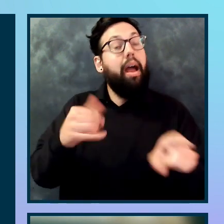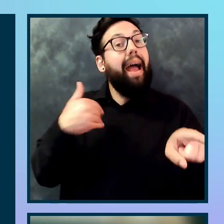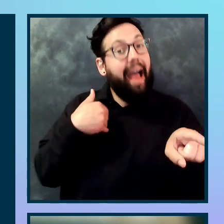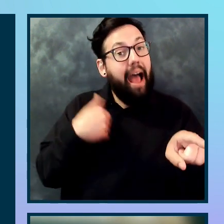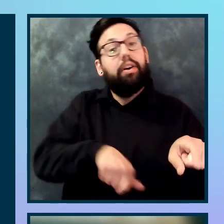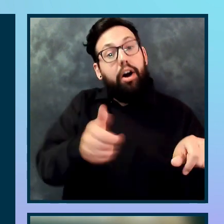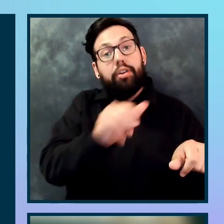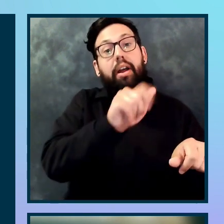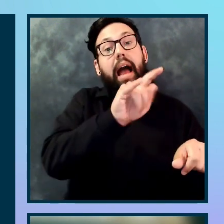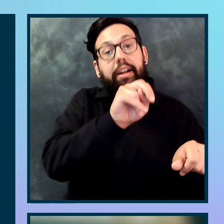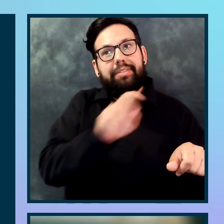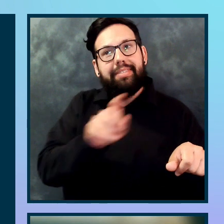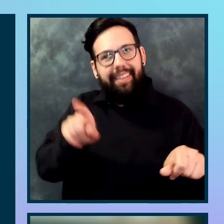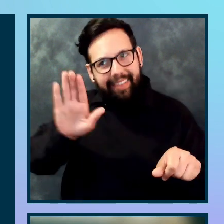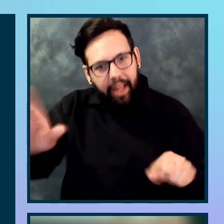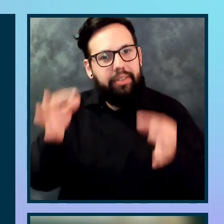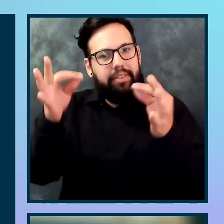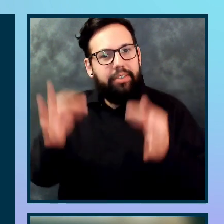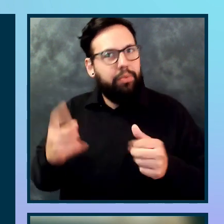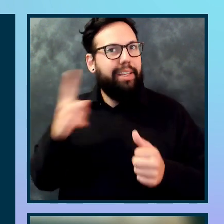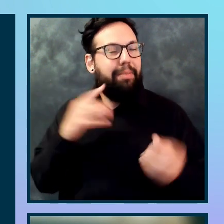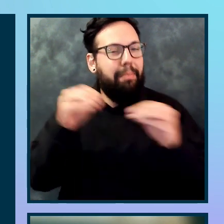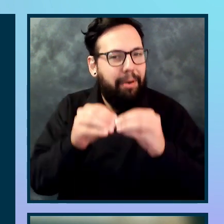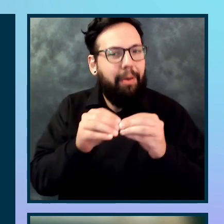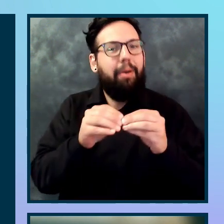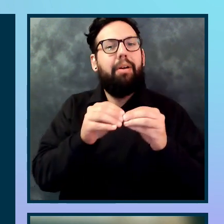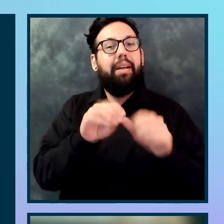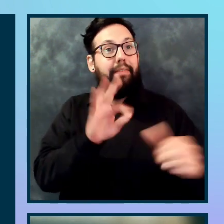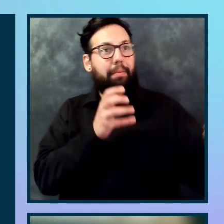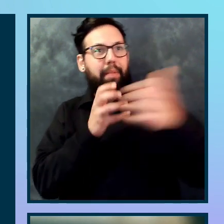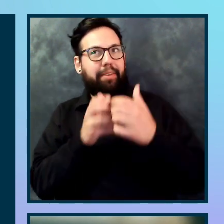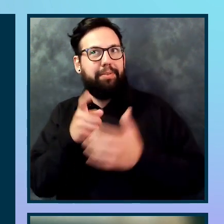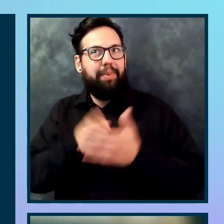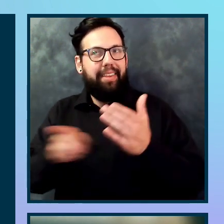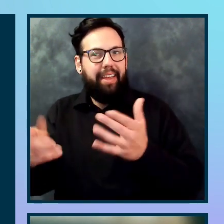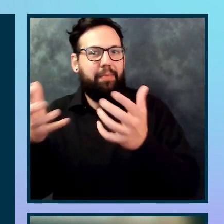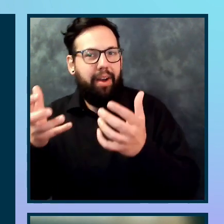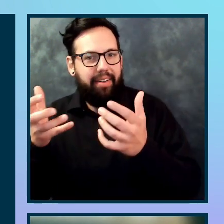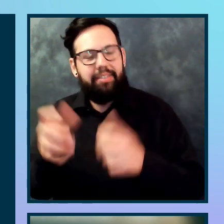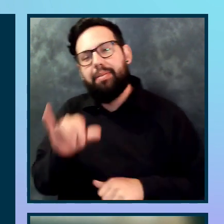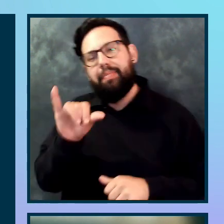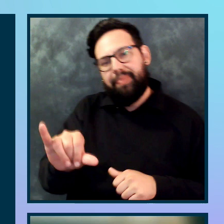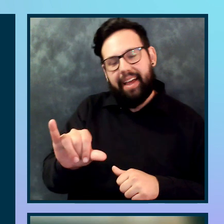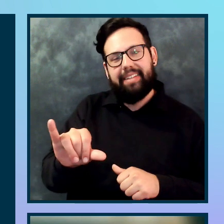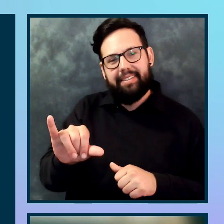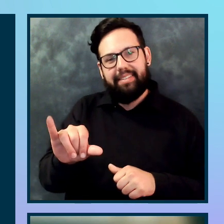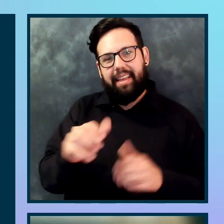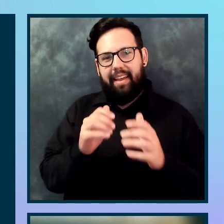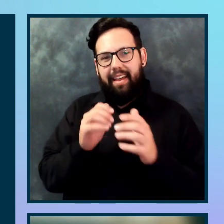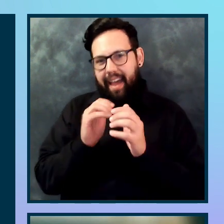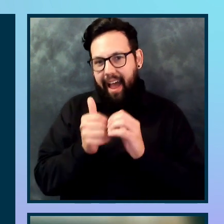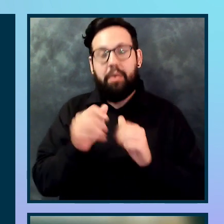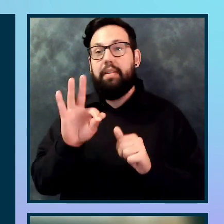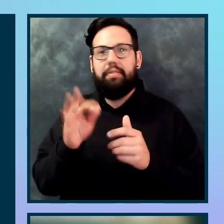those actions are, if it's even relevant to me. So this is another way in which accessibility sort priority can kind of come back and bite